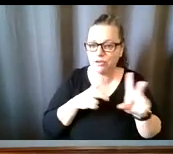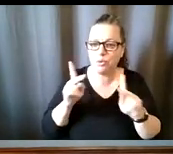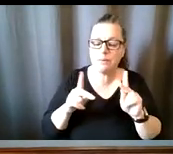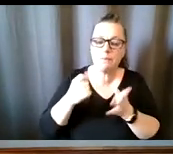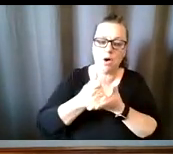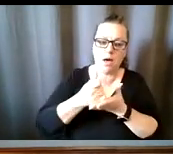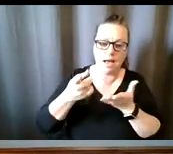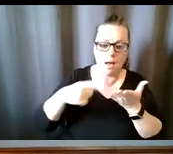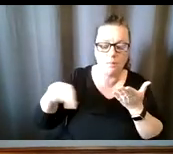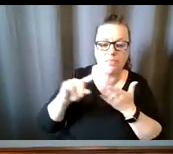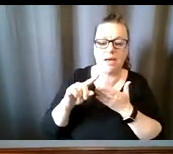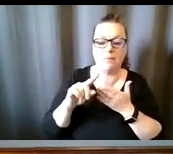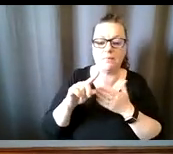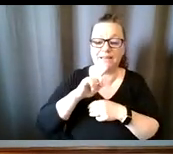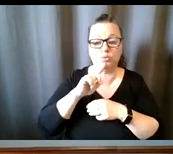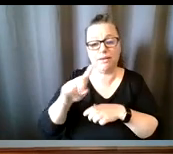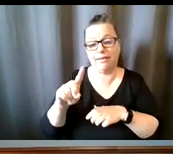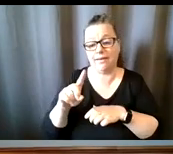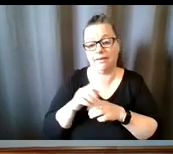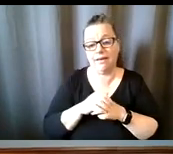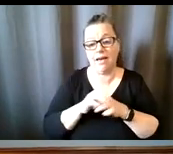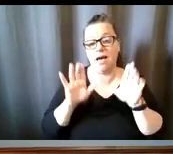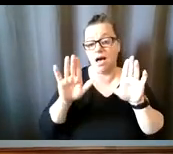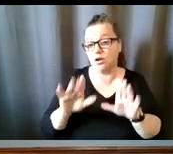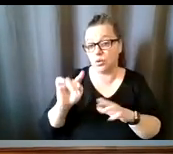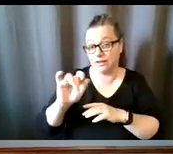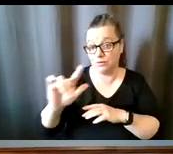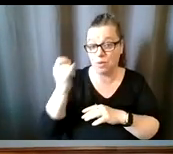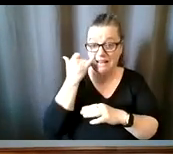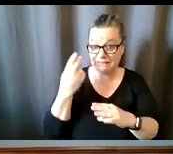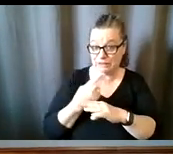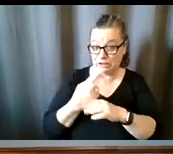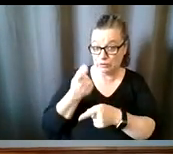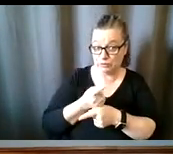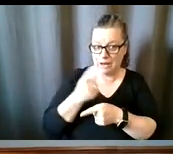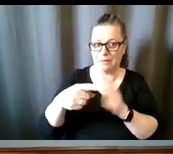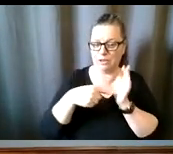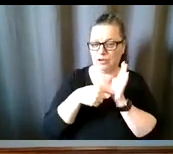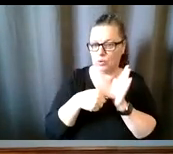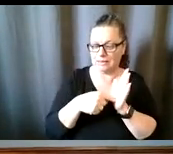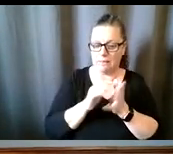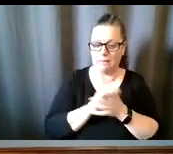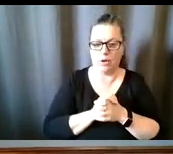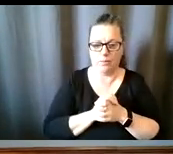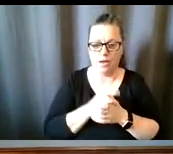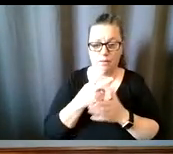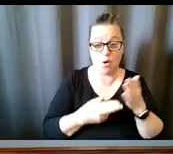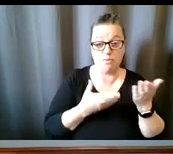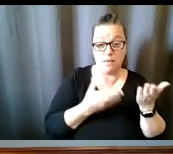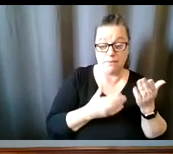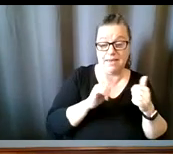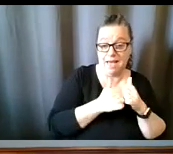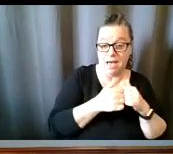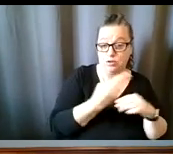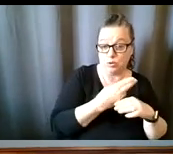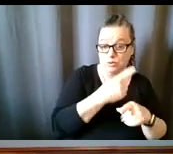can, it's really a great tool if you use it right. So I'm going to show an example of both how to maybe use it right, as